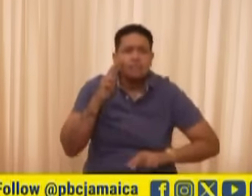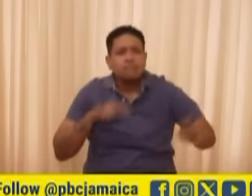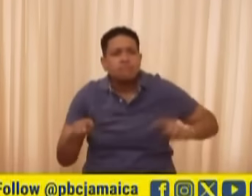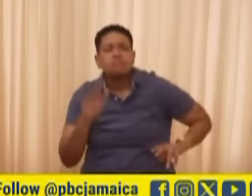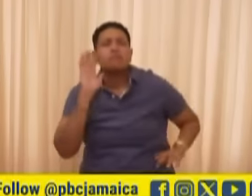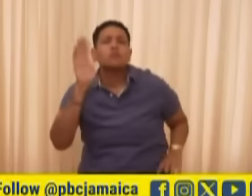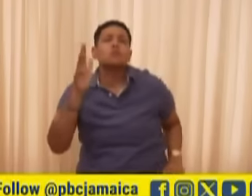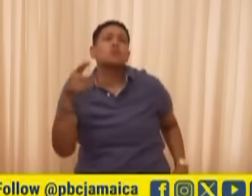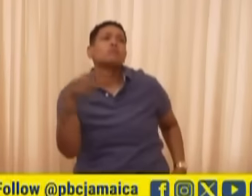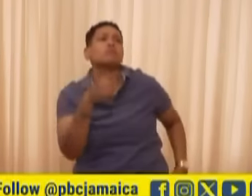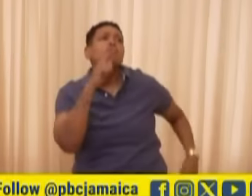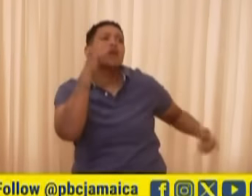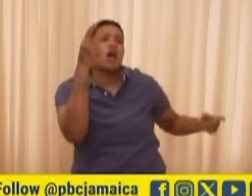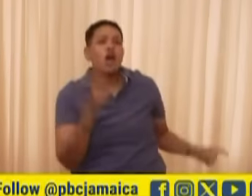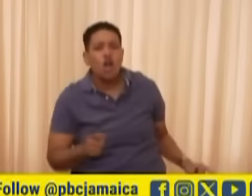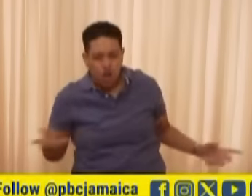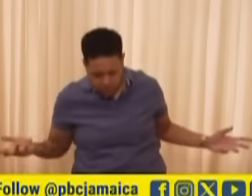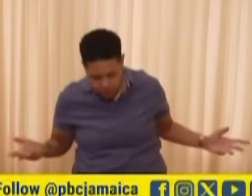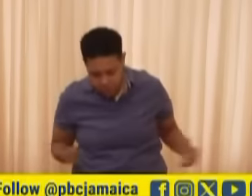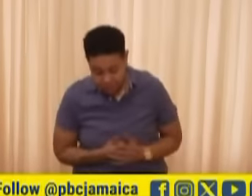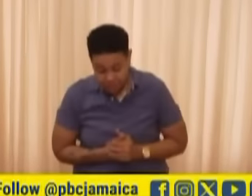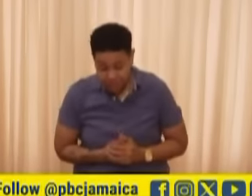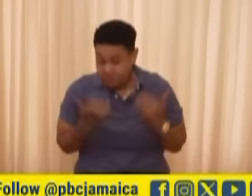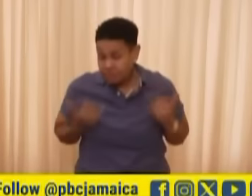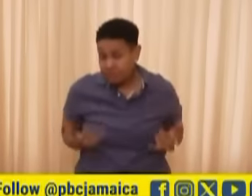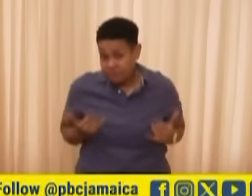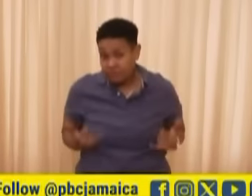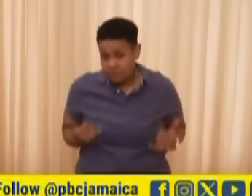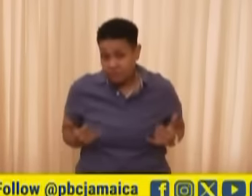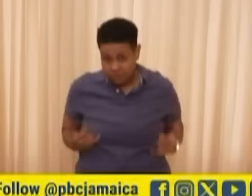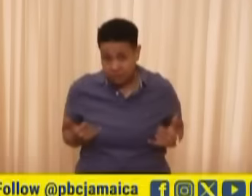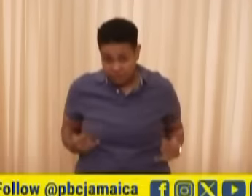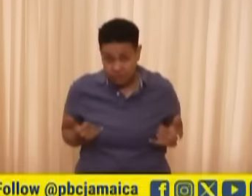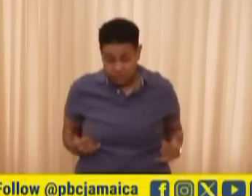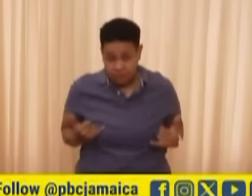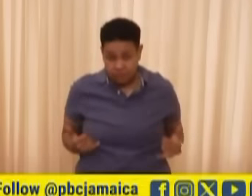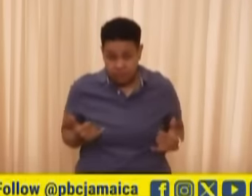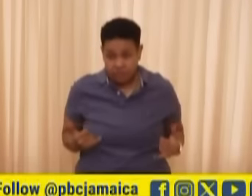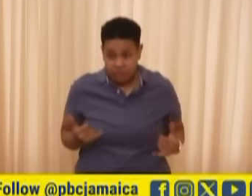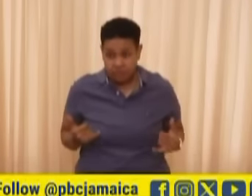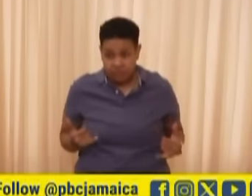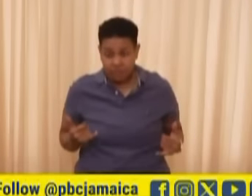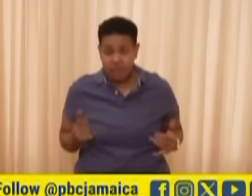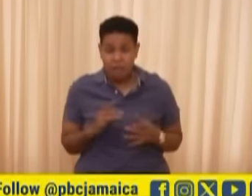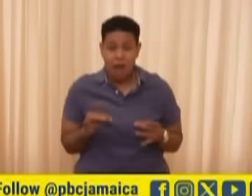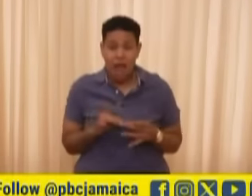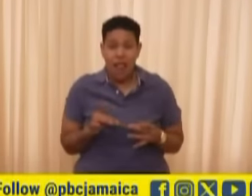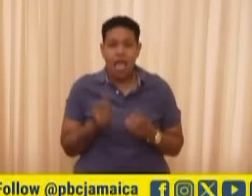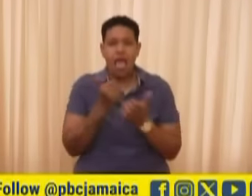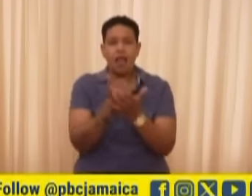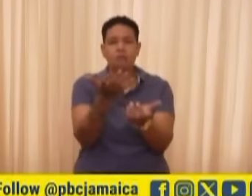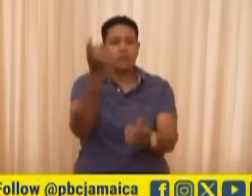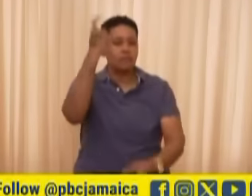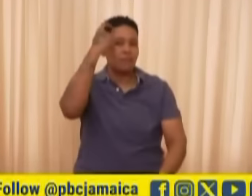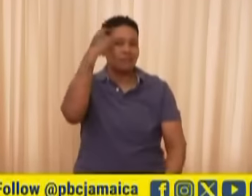would have occurred. In today's parlance, we say it helps with the mental health.